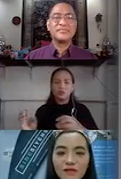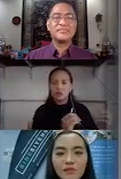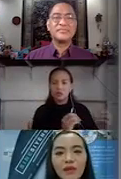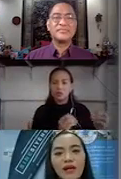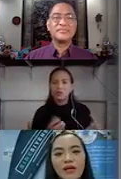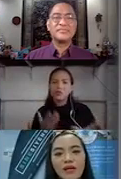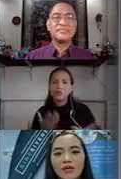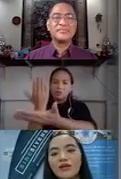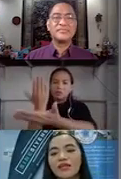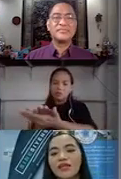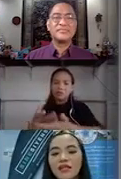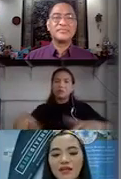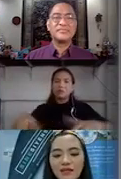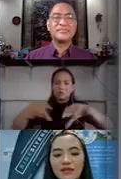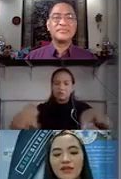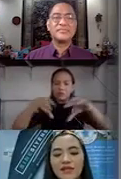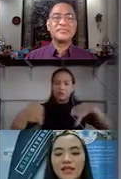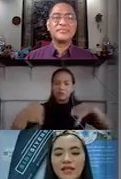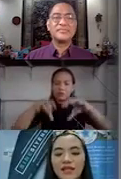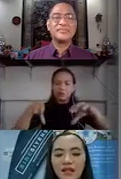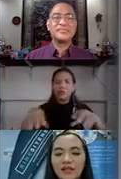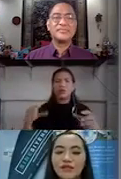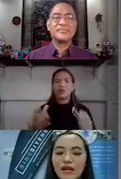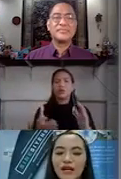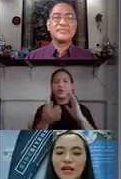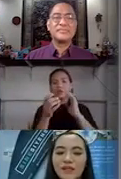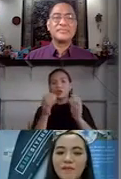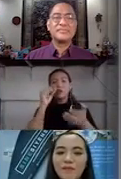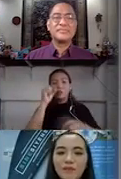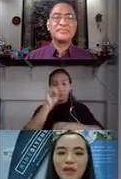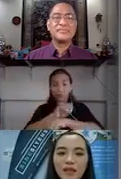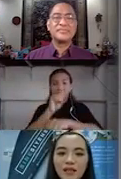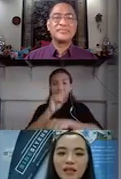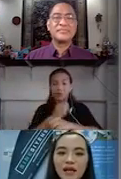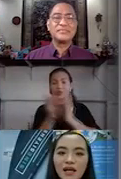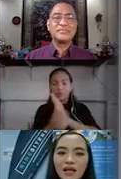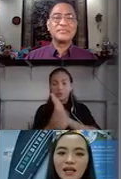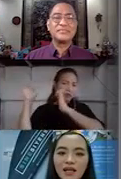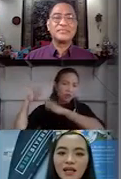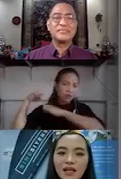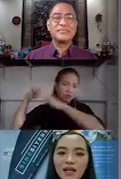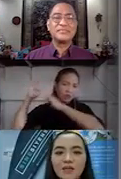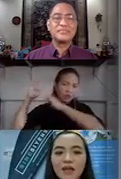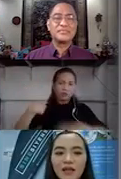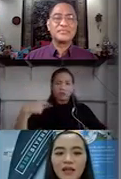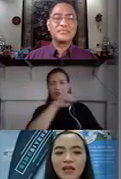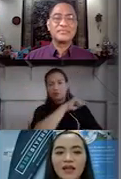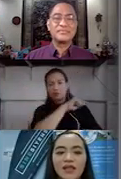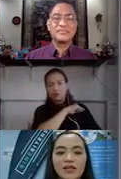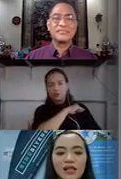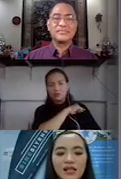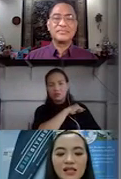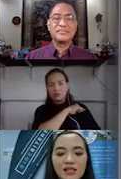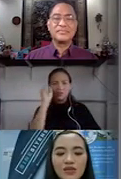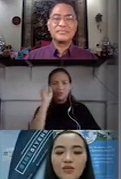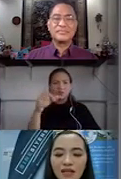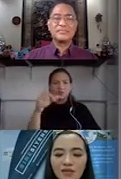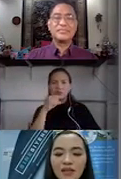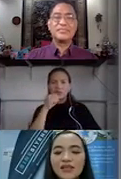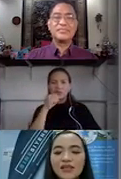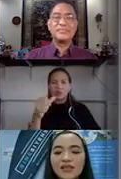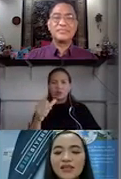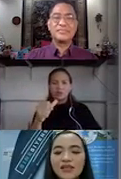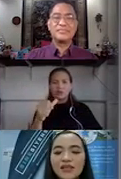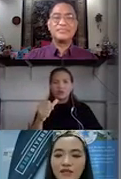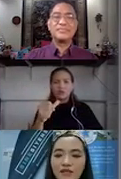perform or deliver what is expected of us. But it should not be just to meet what